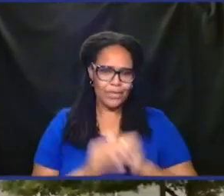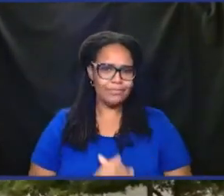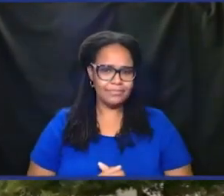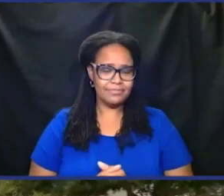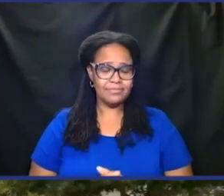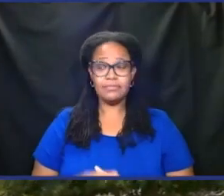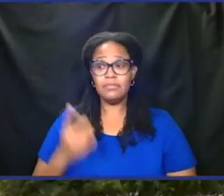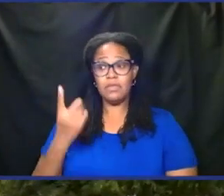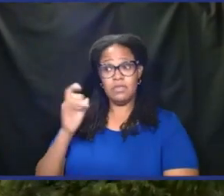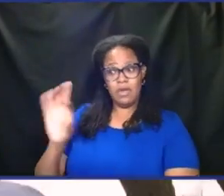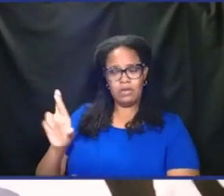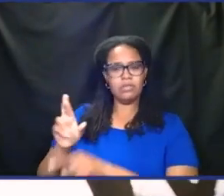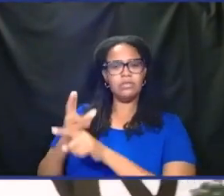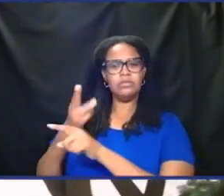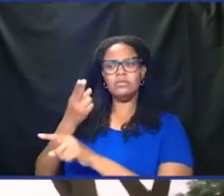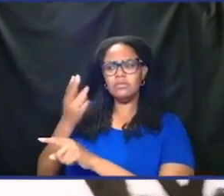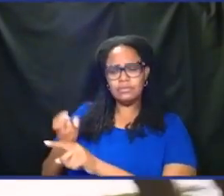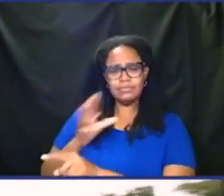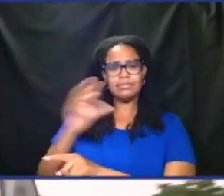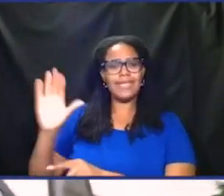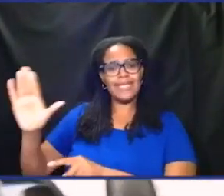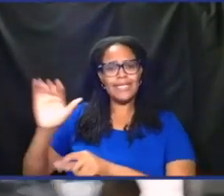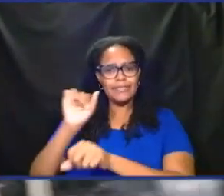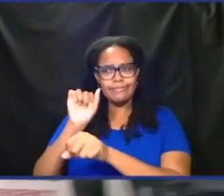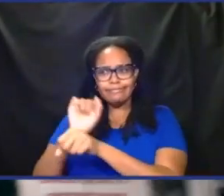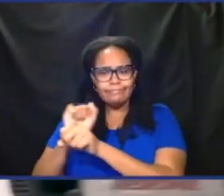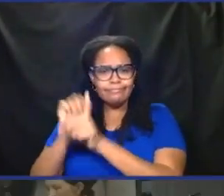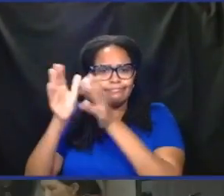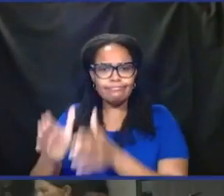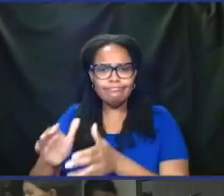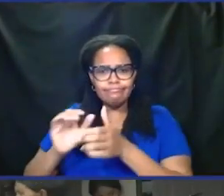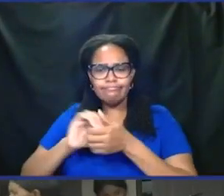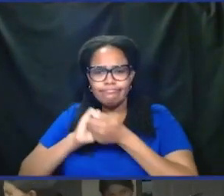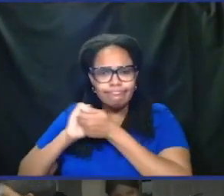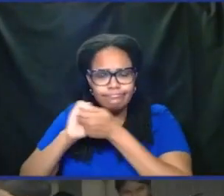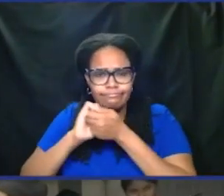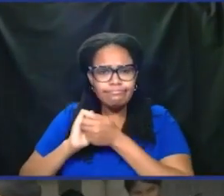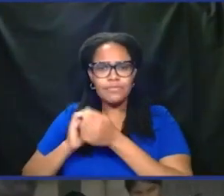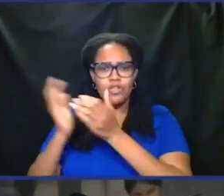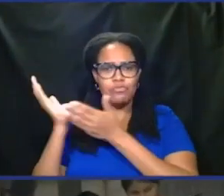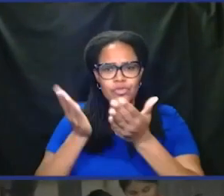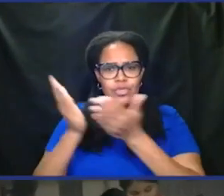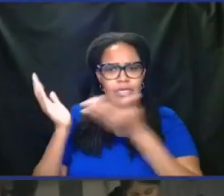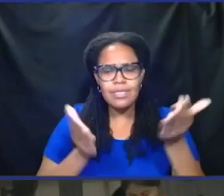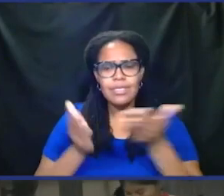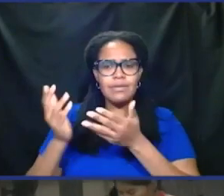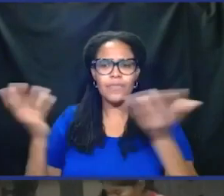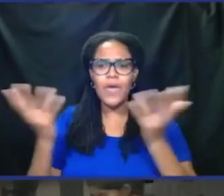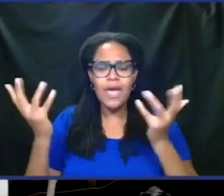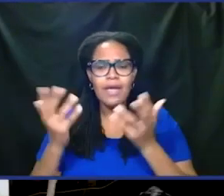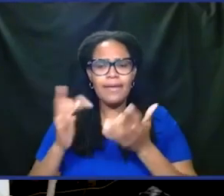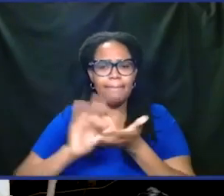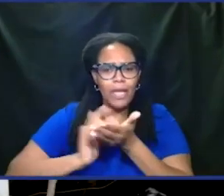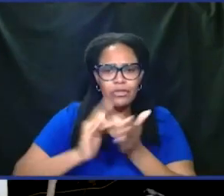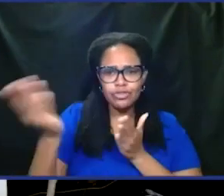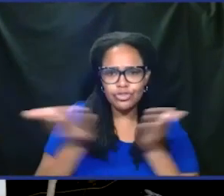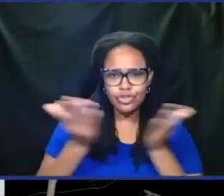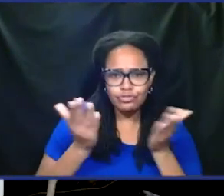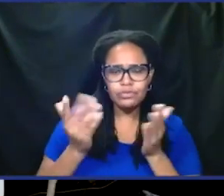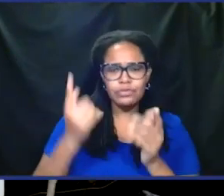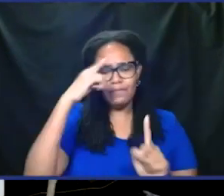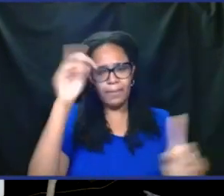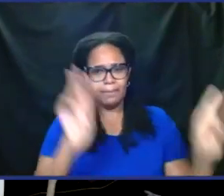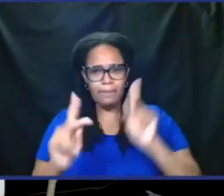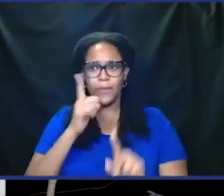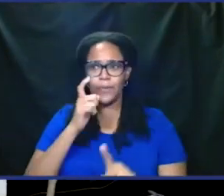also work in mobile health centers, bringing medicine and medical services to Venezuelans living in remote areas so that they have